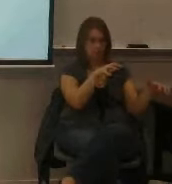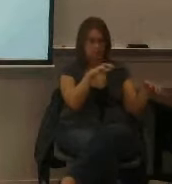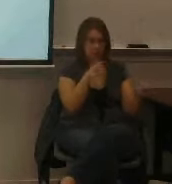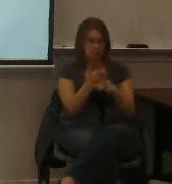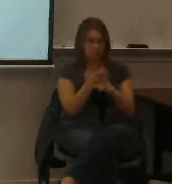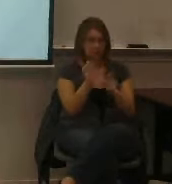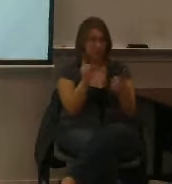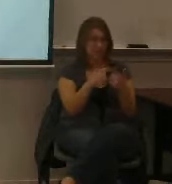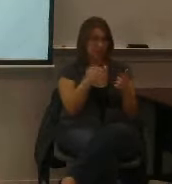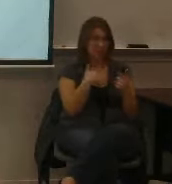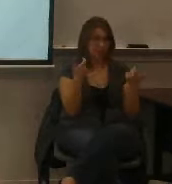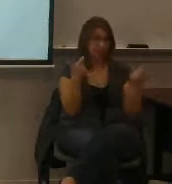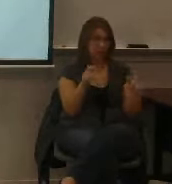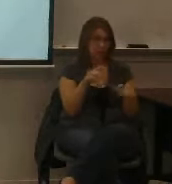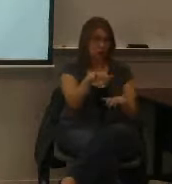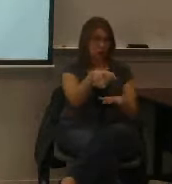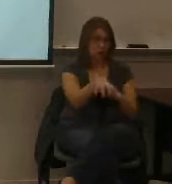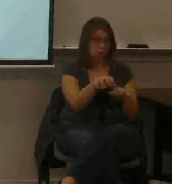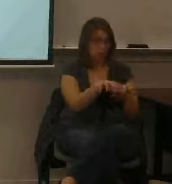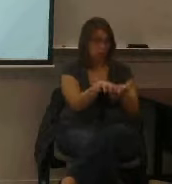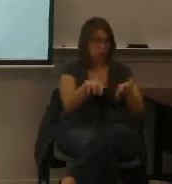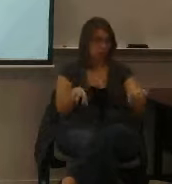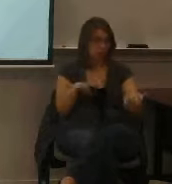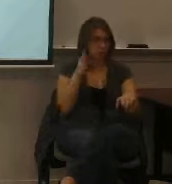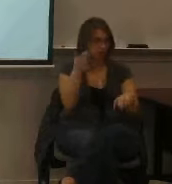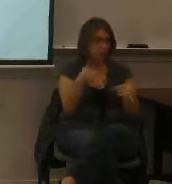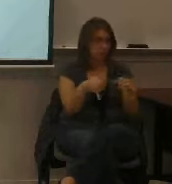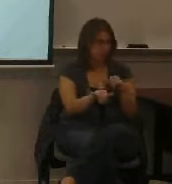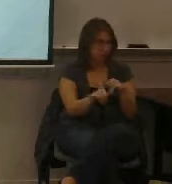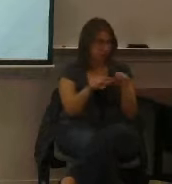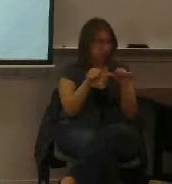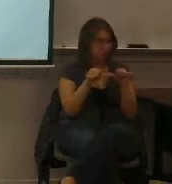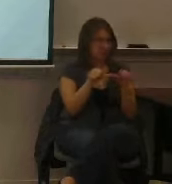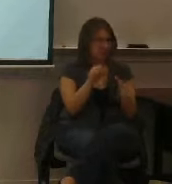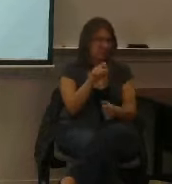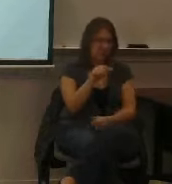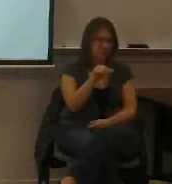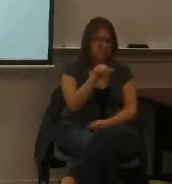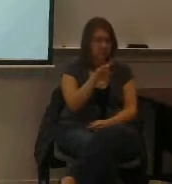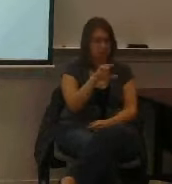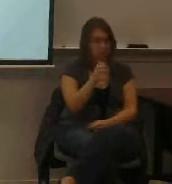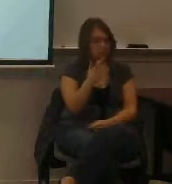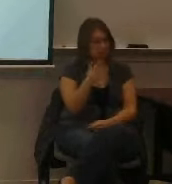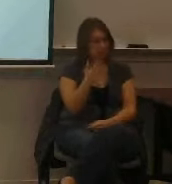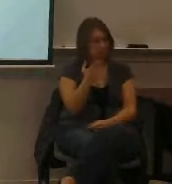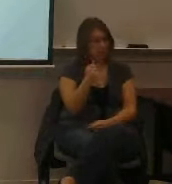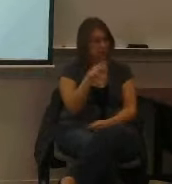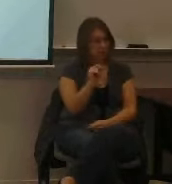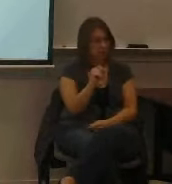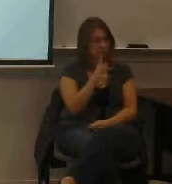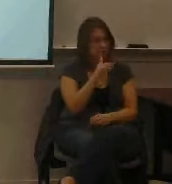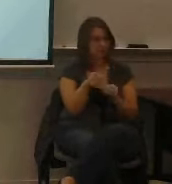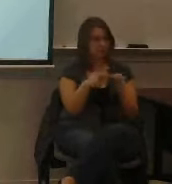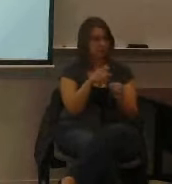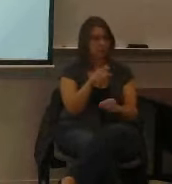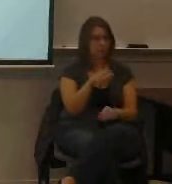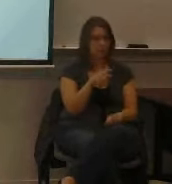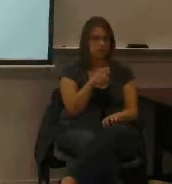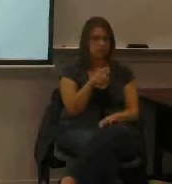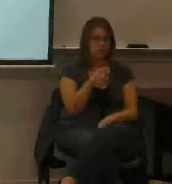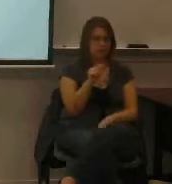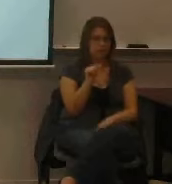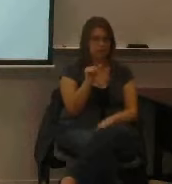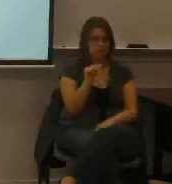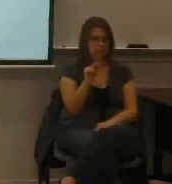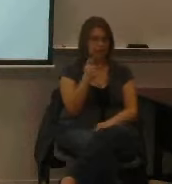major continental drift, those will remain fairly stable habitats. And then we talked about Lake Baikal and